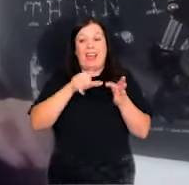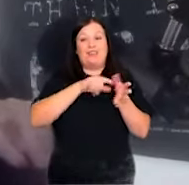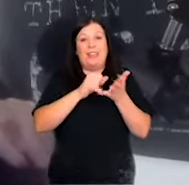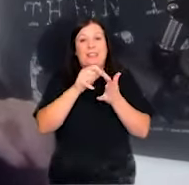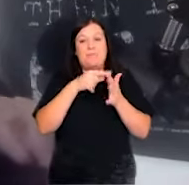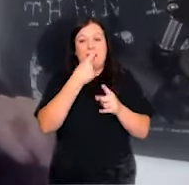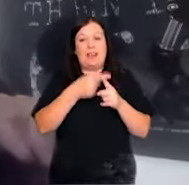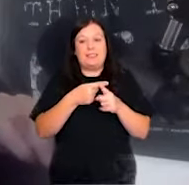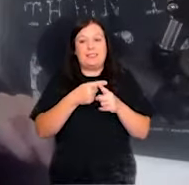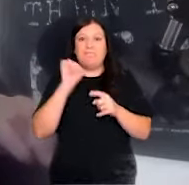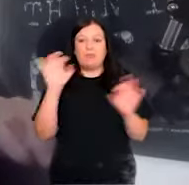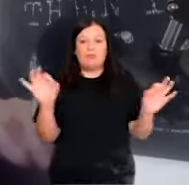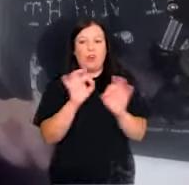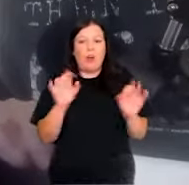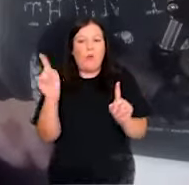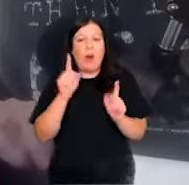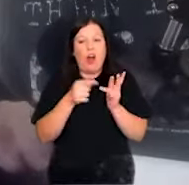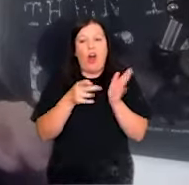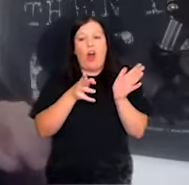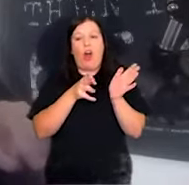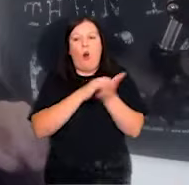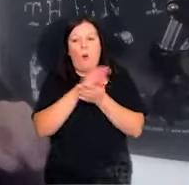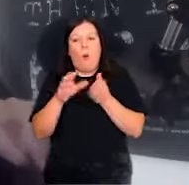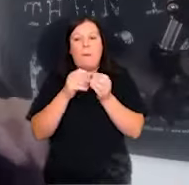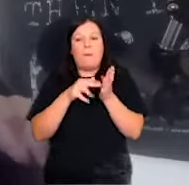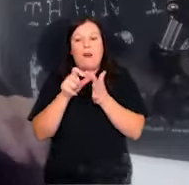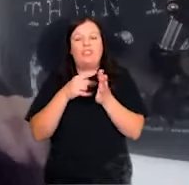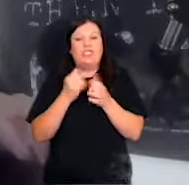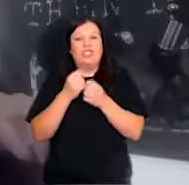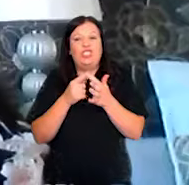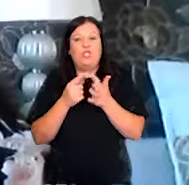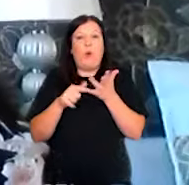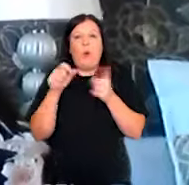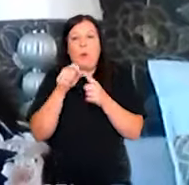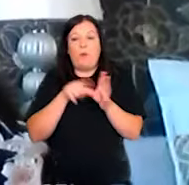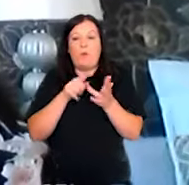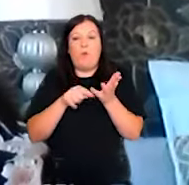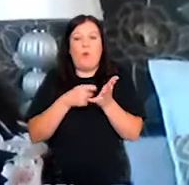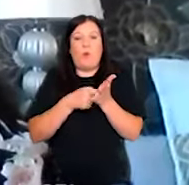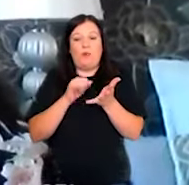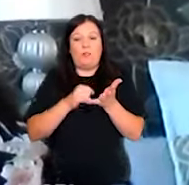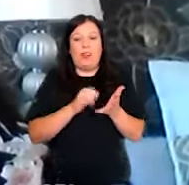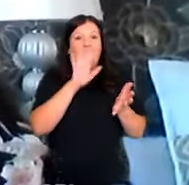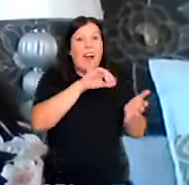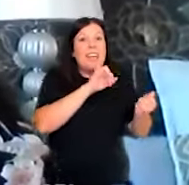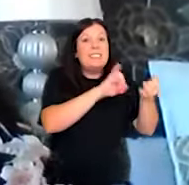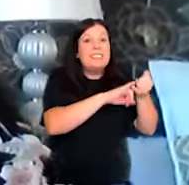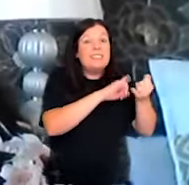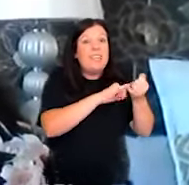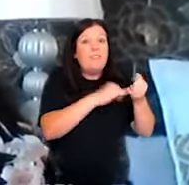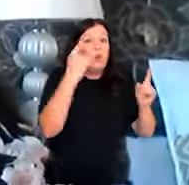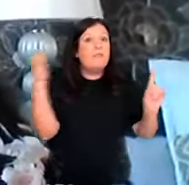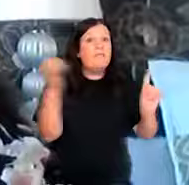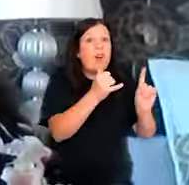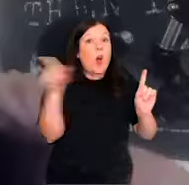Specs. And bonus of yours. Stevie, keep me on the